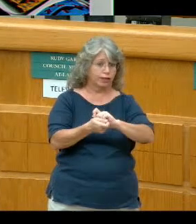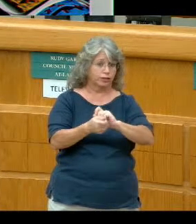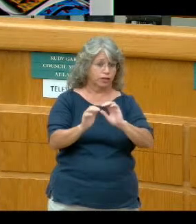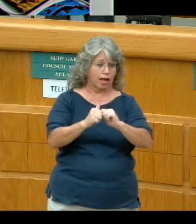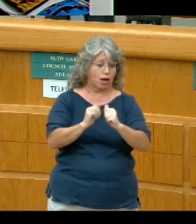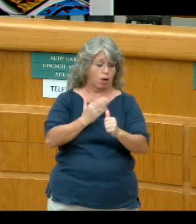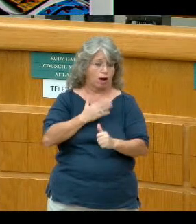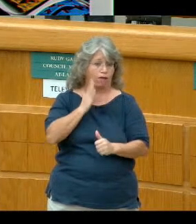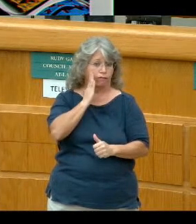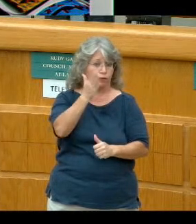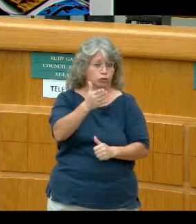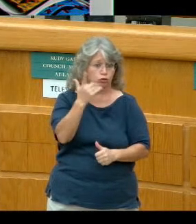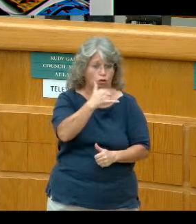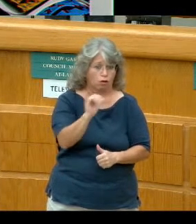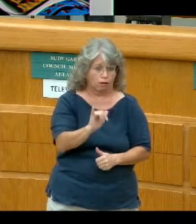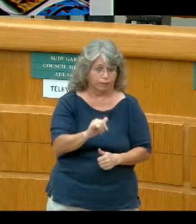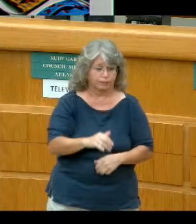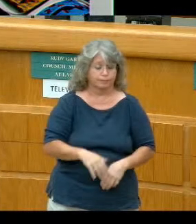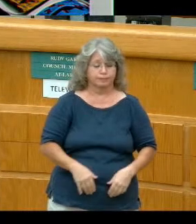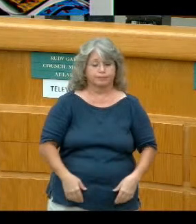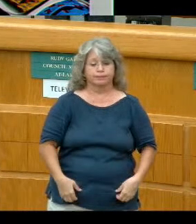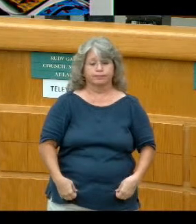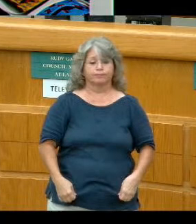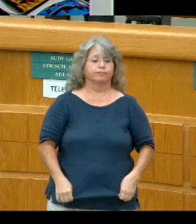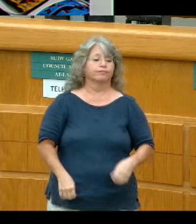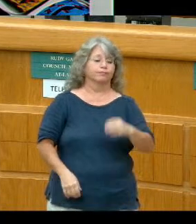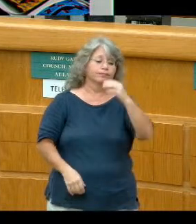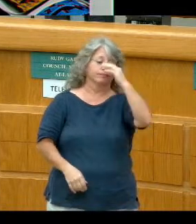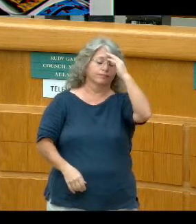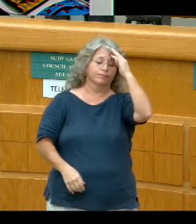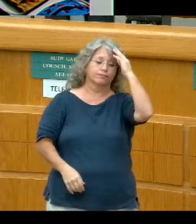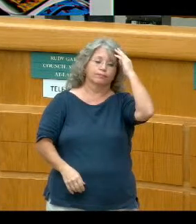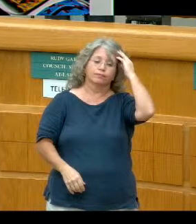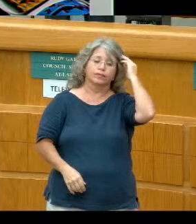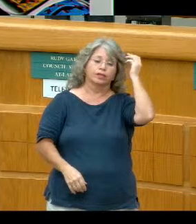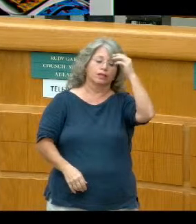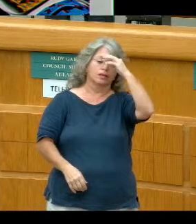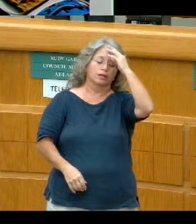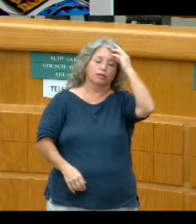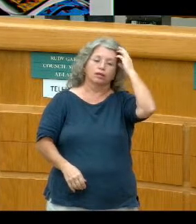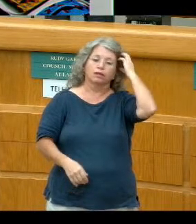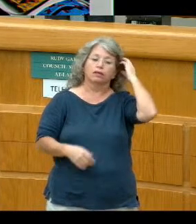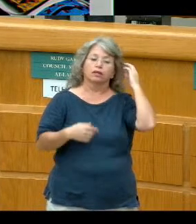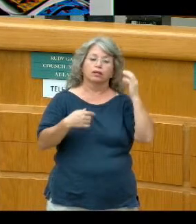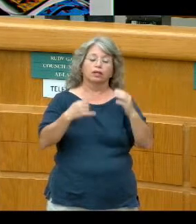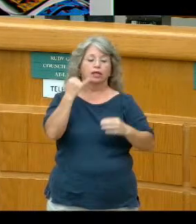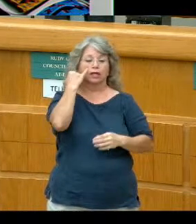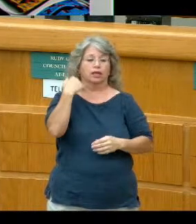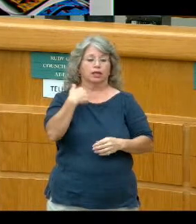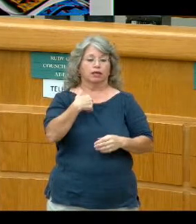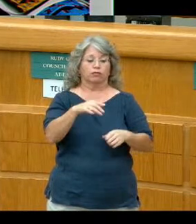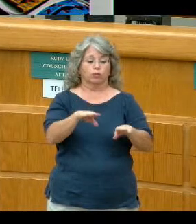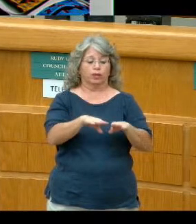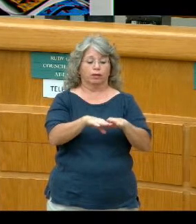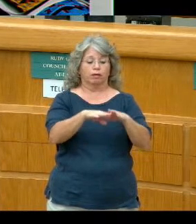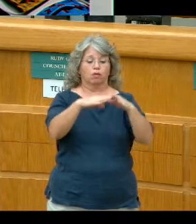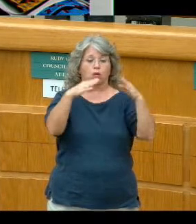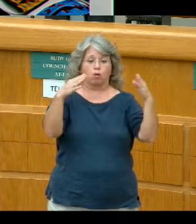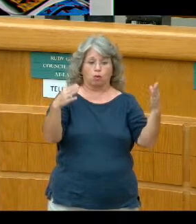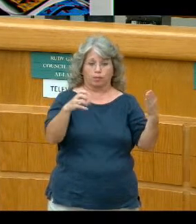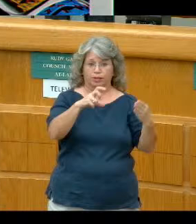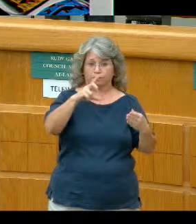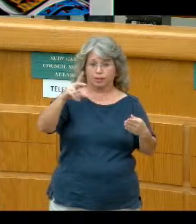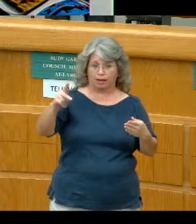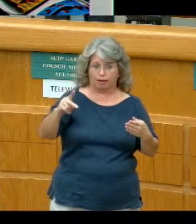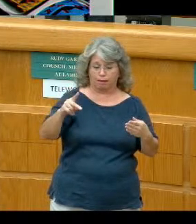out. So it's a no-brainer. Relaxing measures designed to control the transmission rate